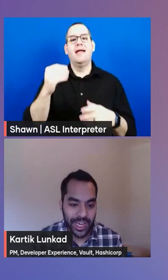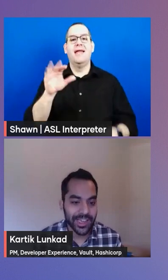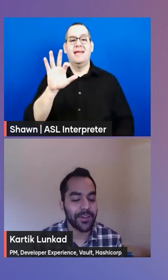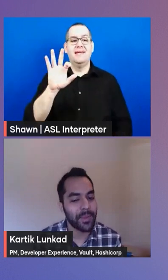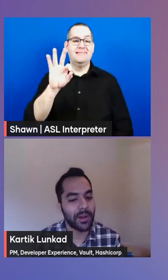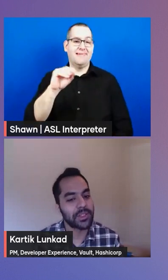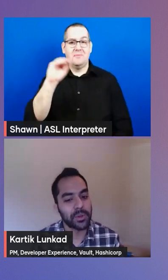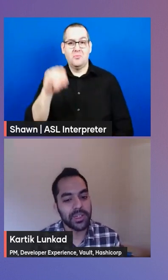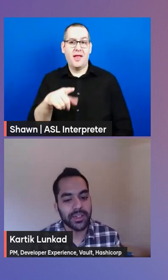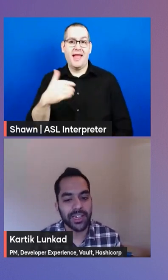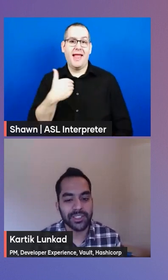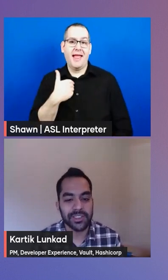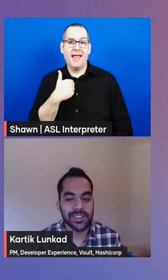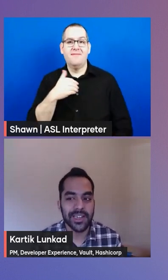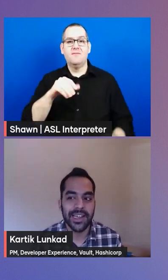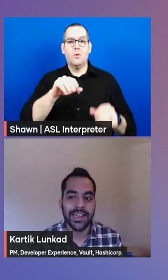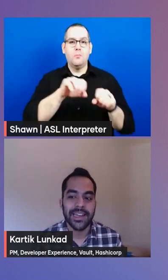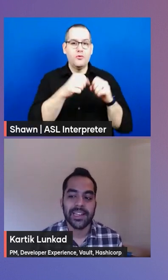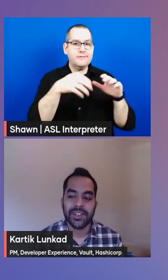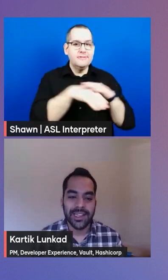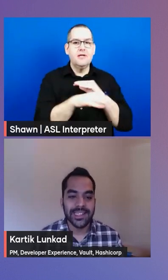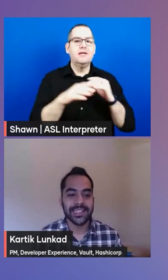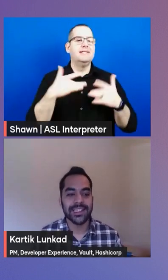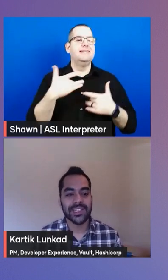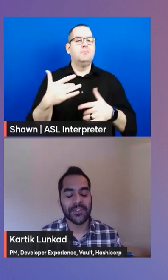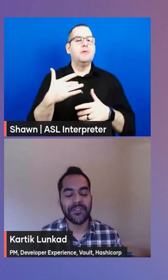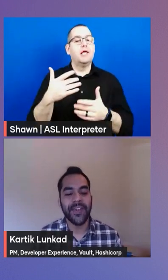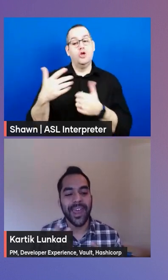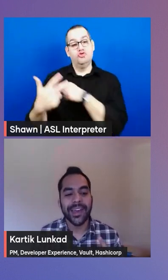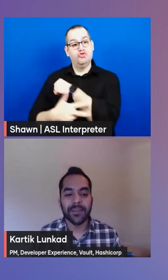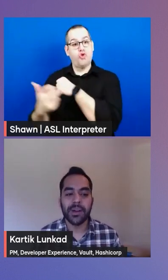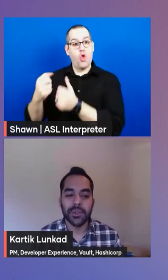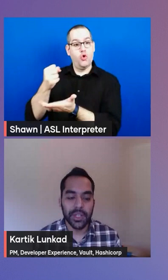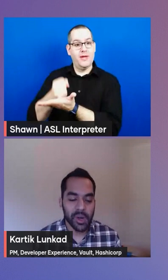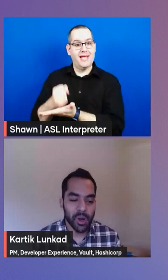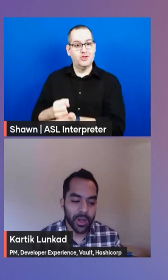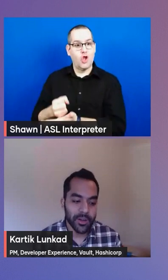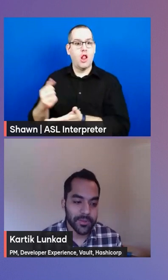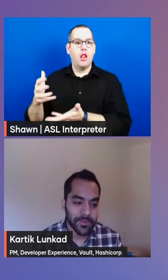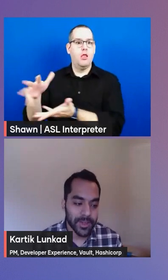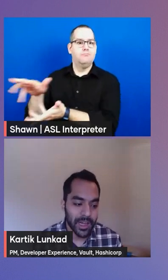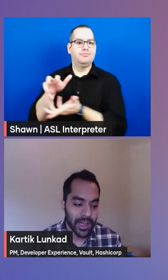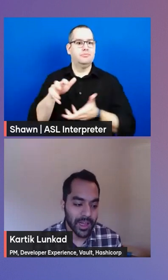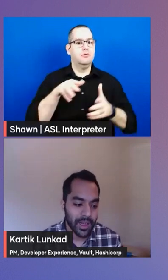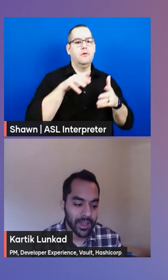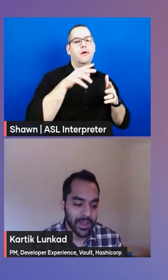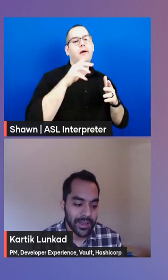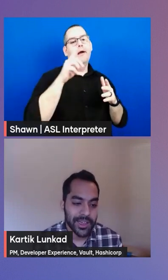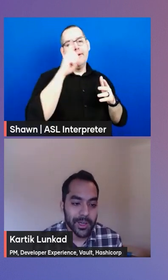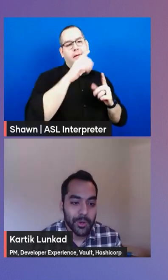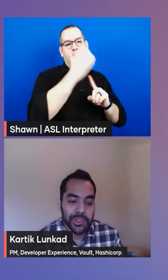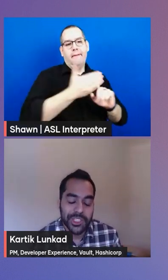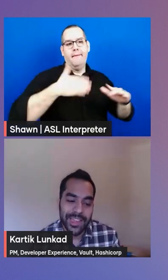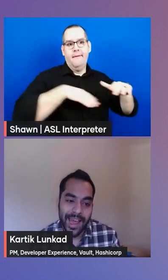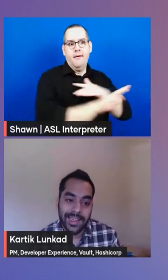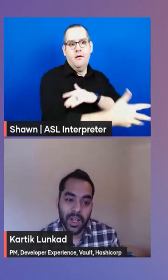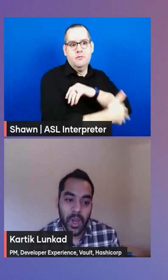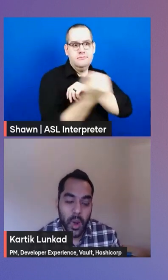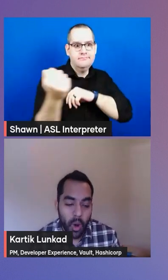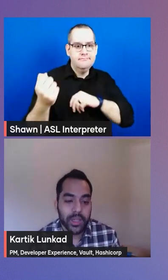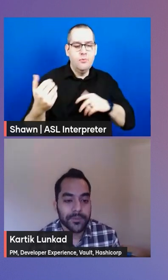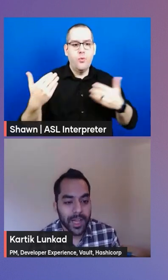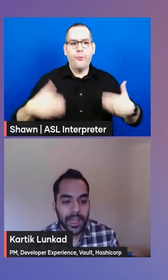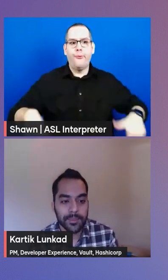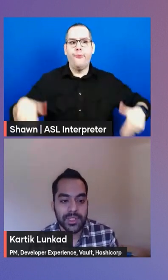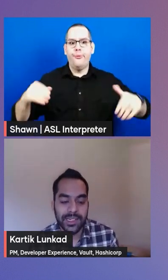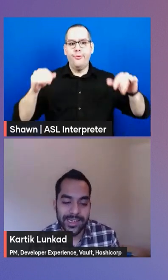they're generally about stolen credentials. So there's a fair amount of conclusion that a